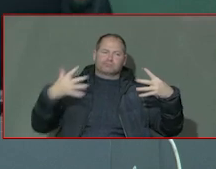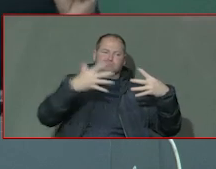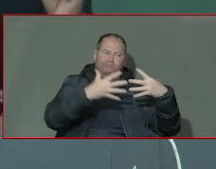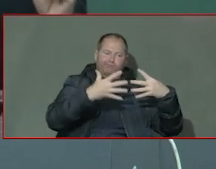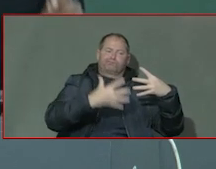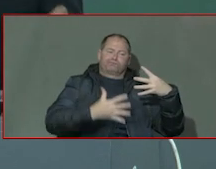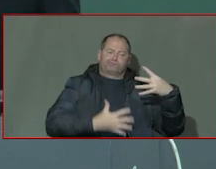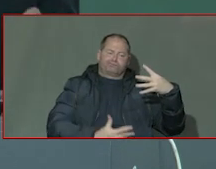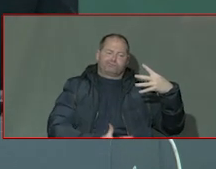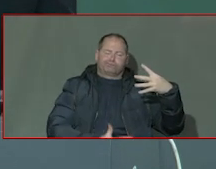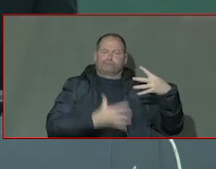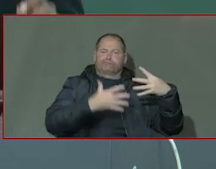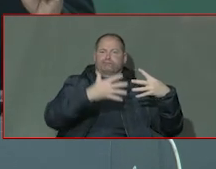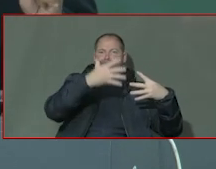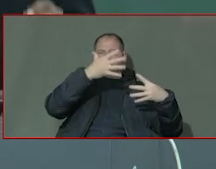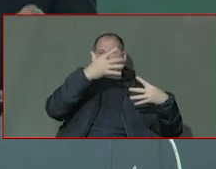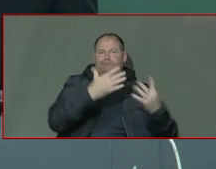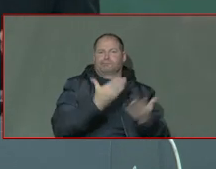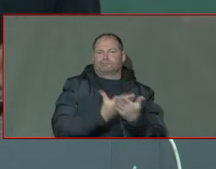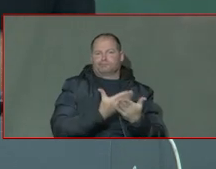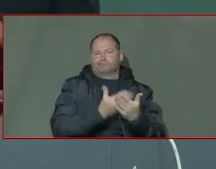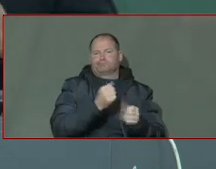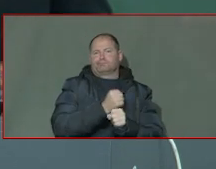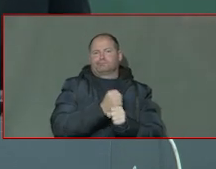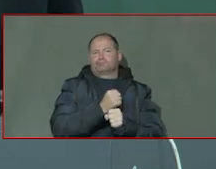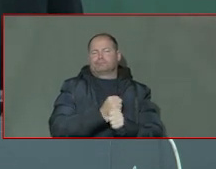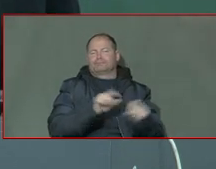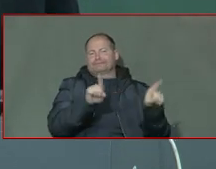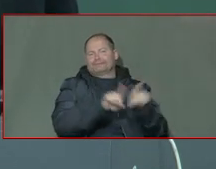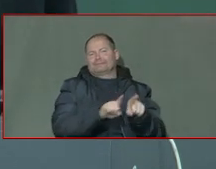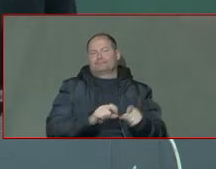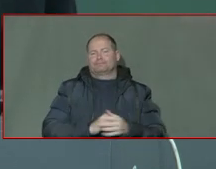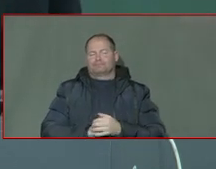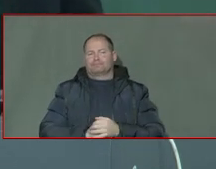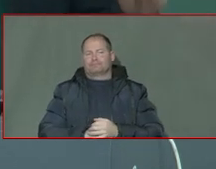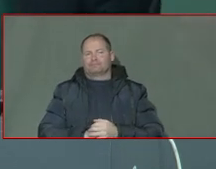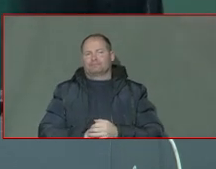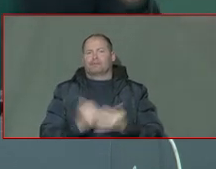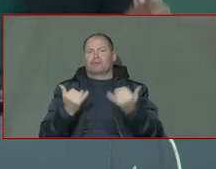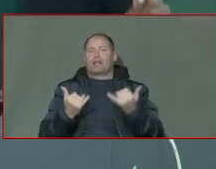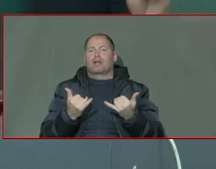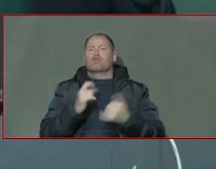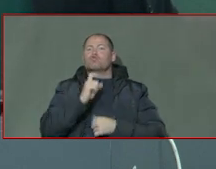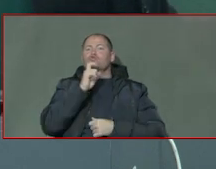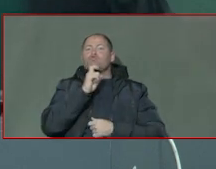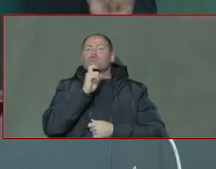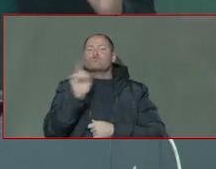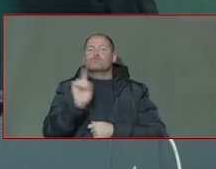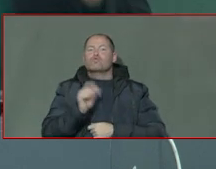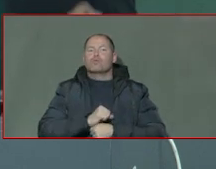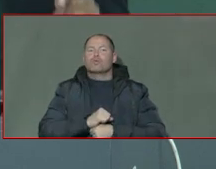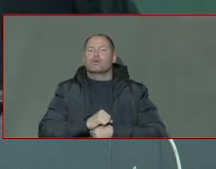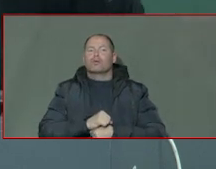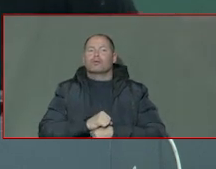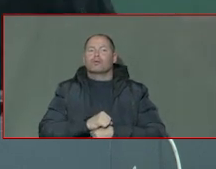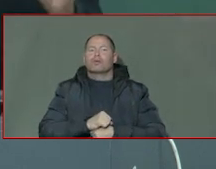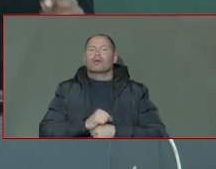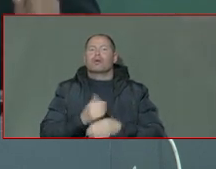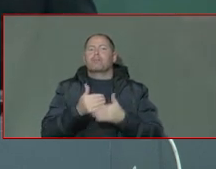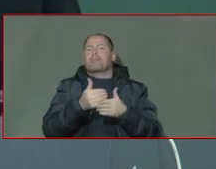a complementary DNA using what? Free